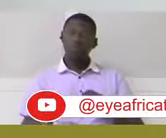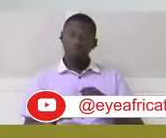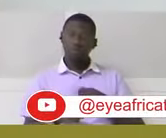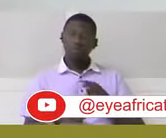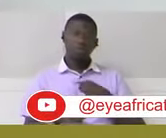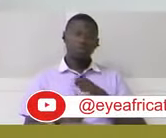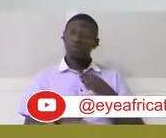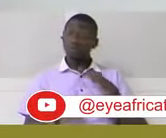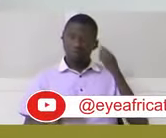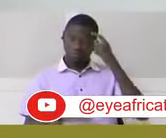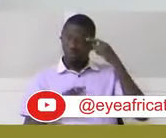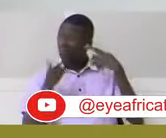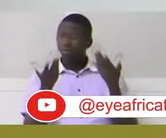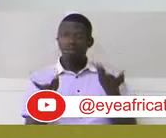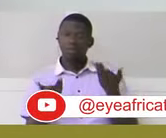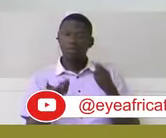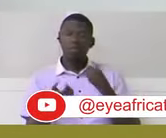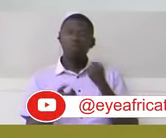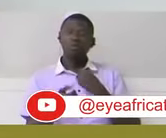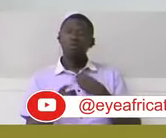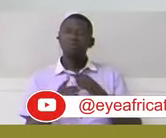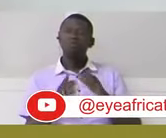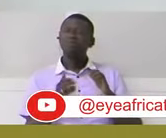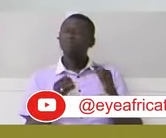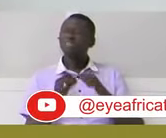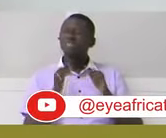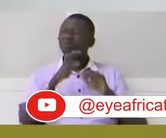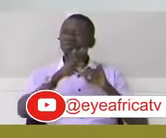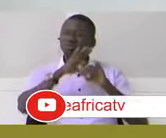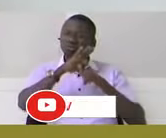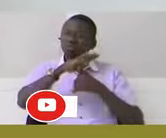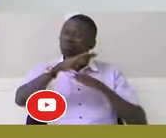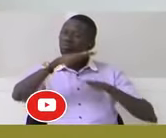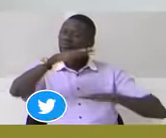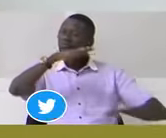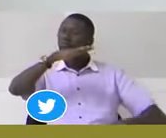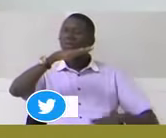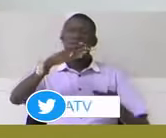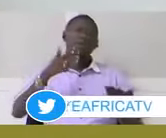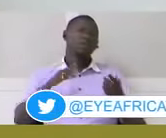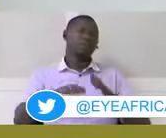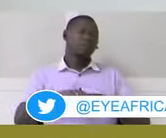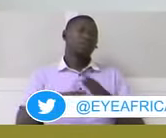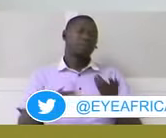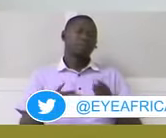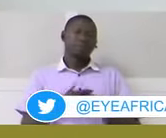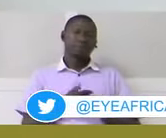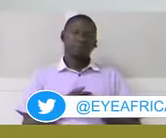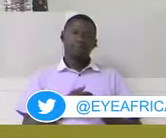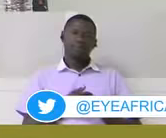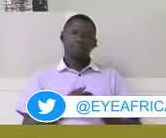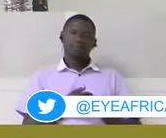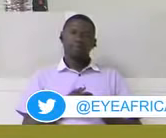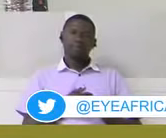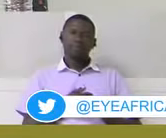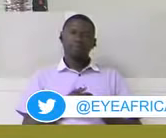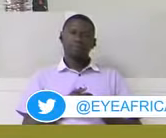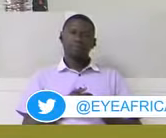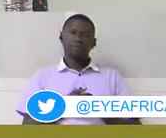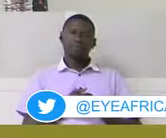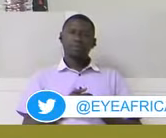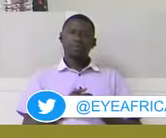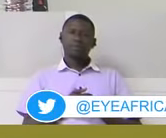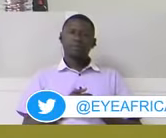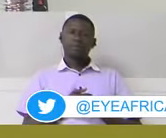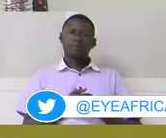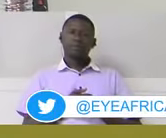As a kid, no, but in terms of going into a subatidino, like I wrote a lot of the Macamo Macamandinati. Isn't that creating a dangerous situation,